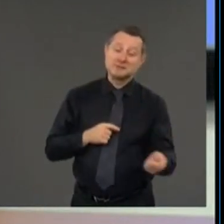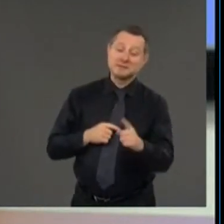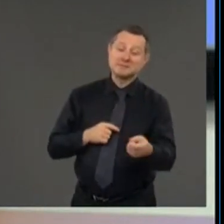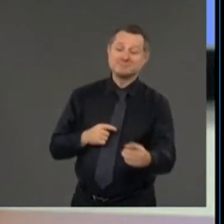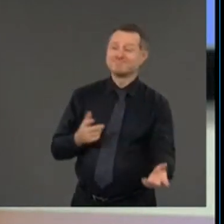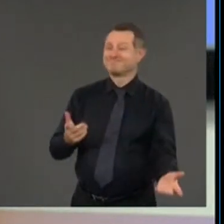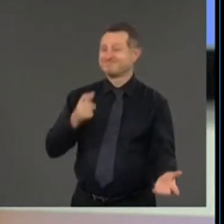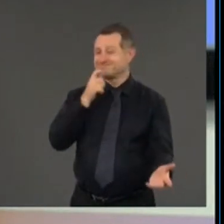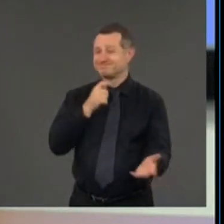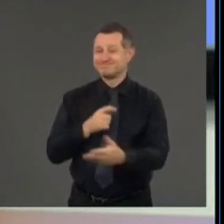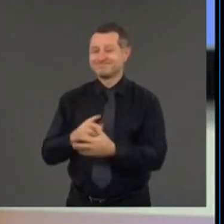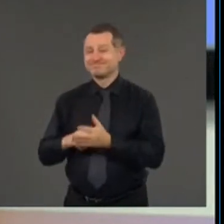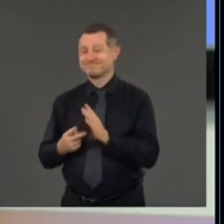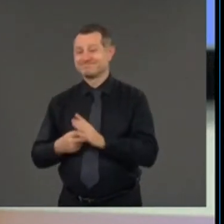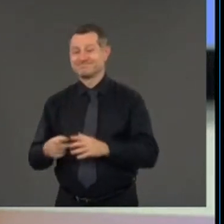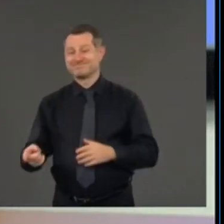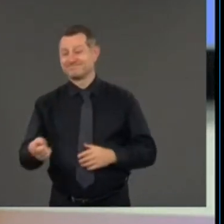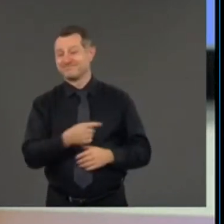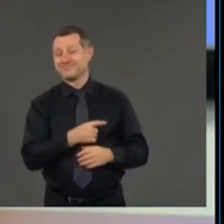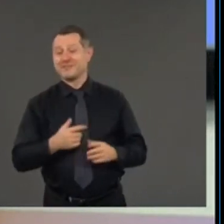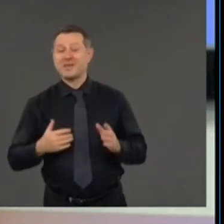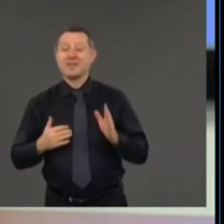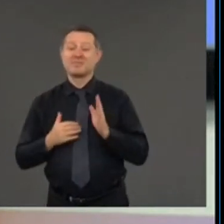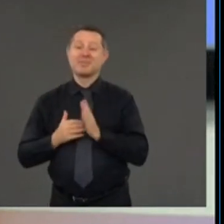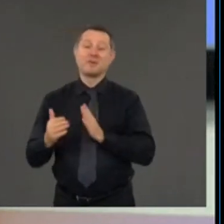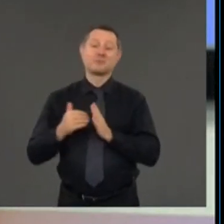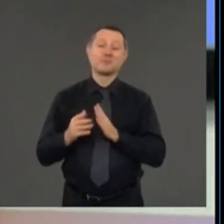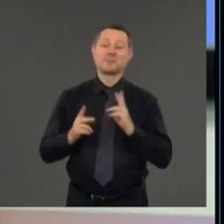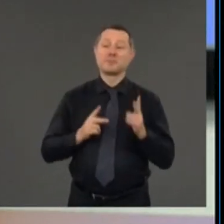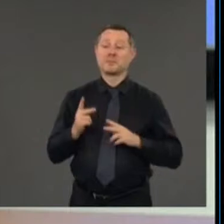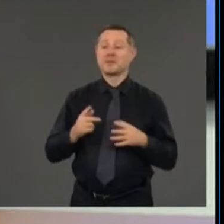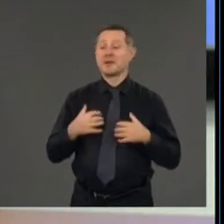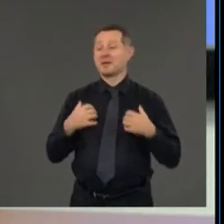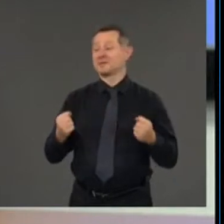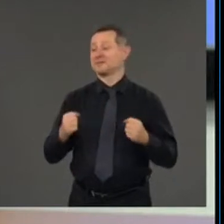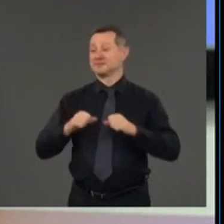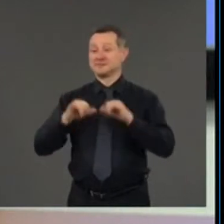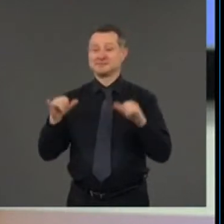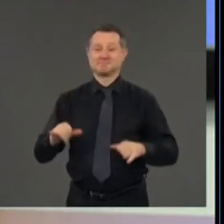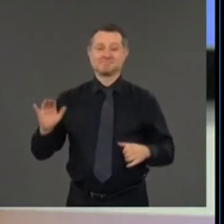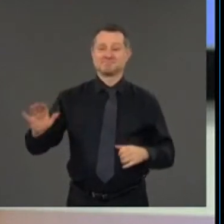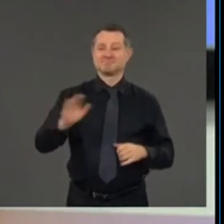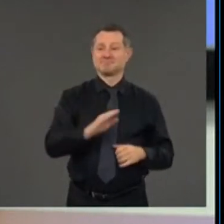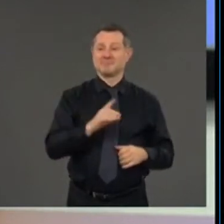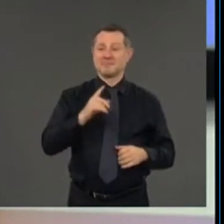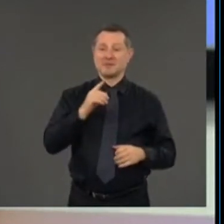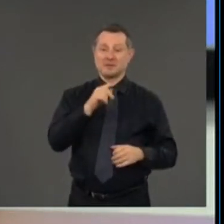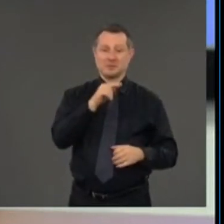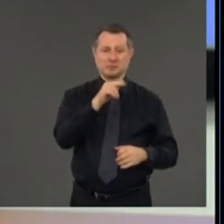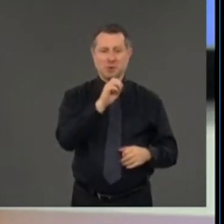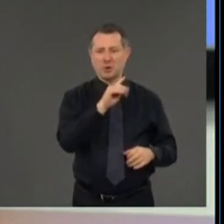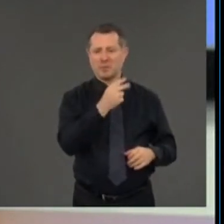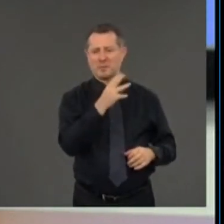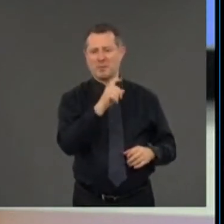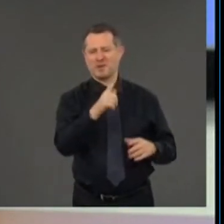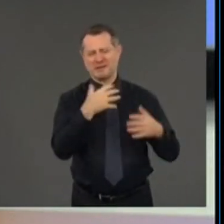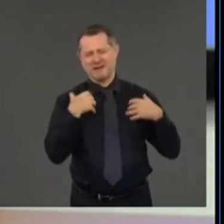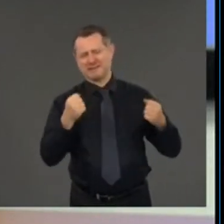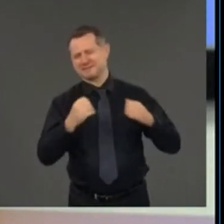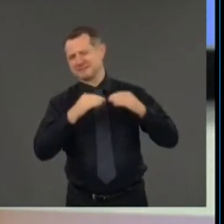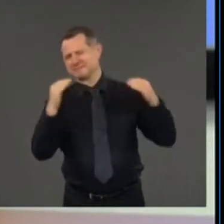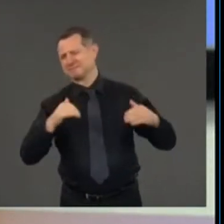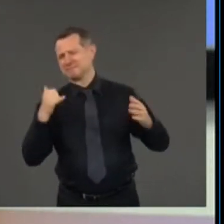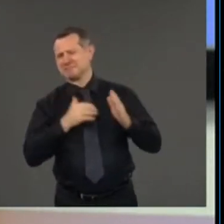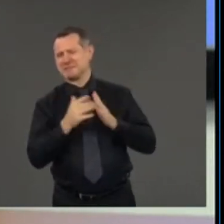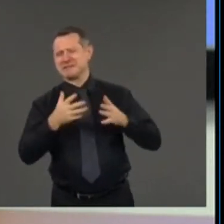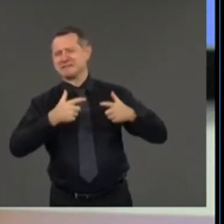entire workforce, tens of thousands of people in our health system, I'm sure even more in Northwell, which is larger, and others in the city. We had to train